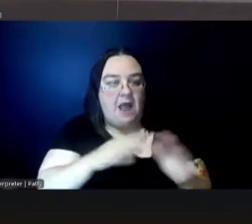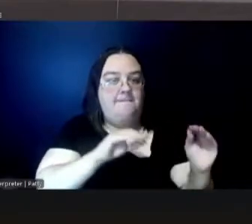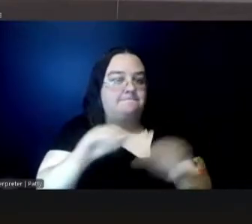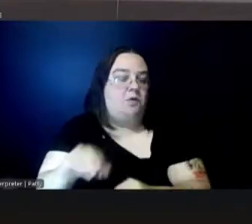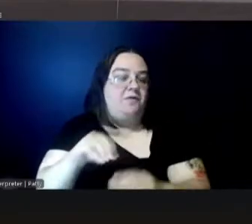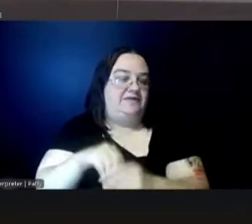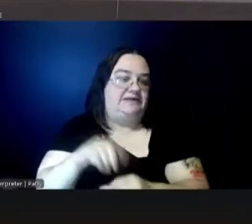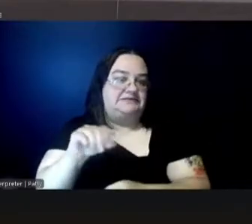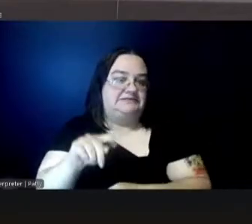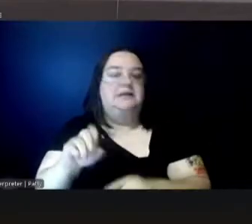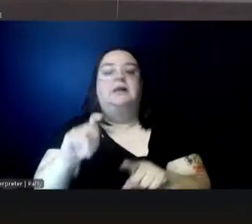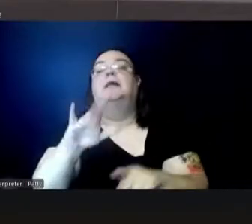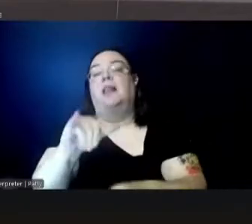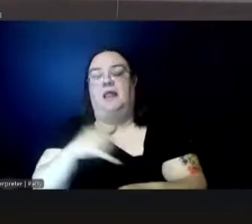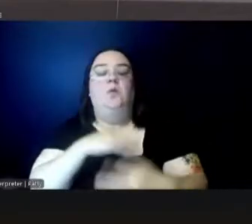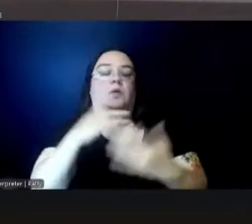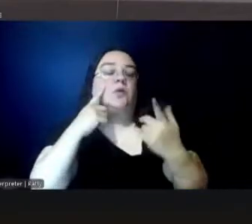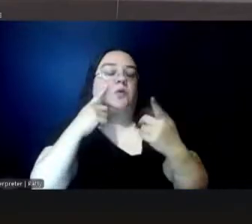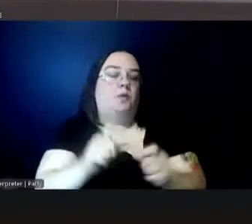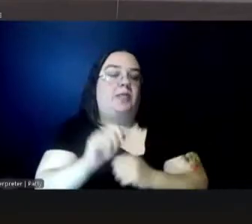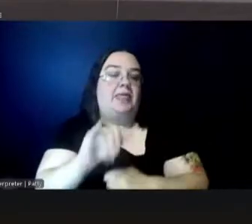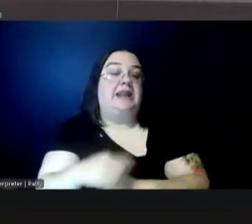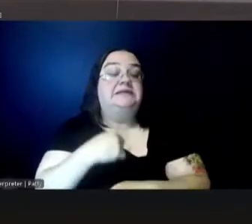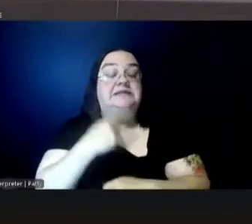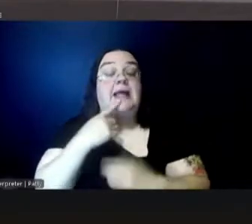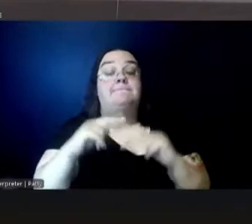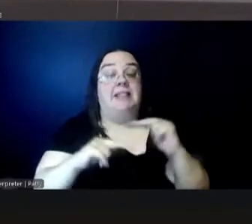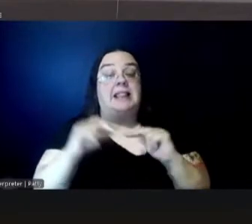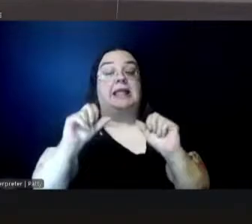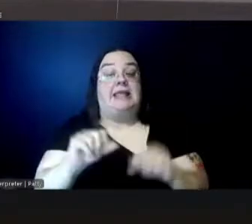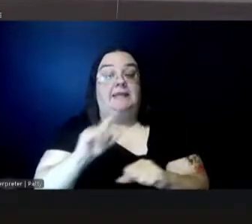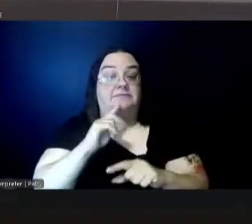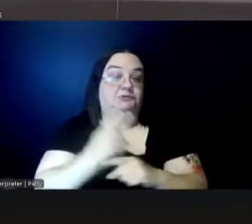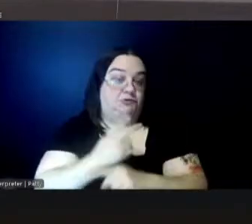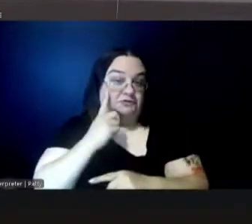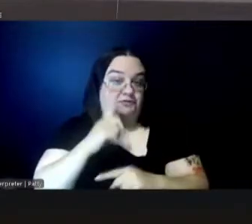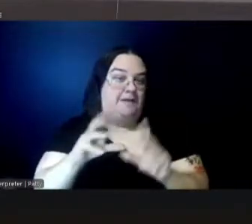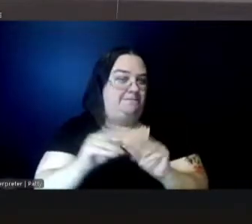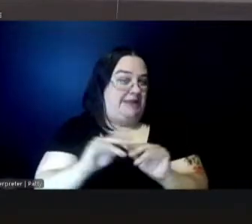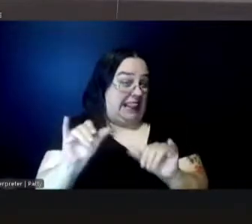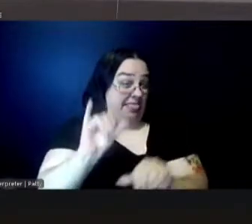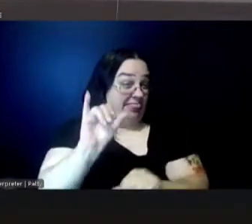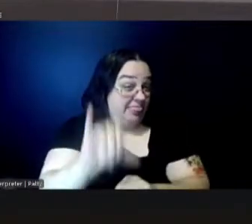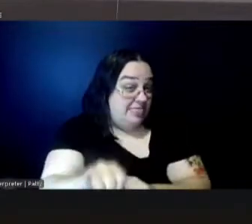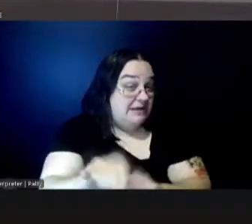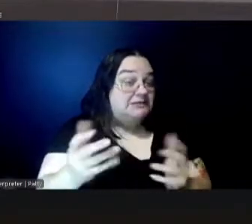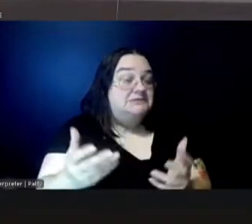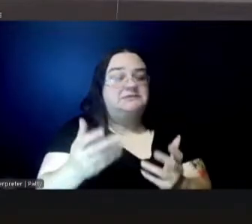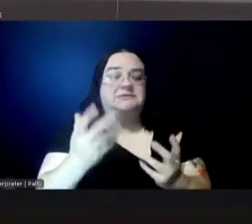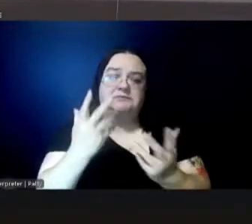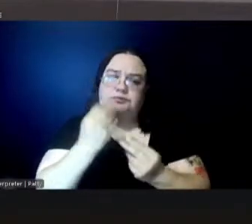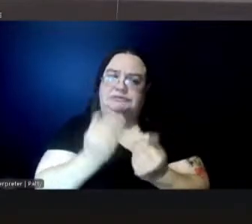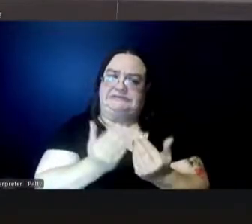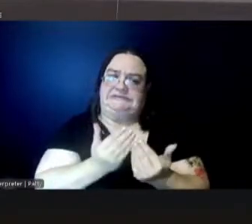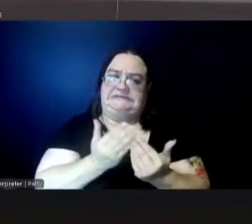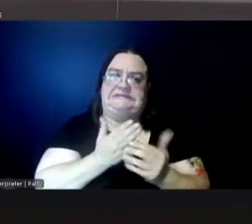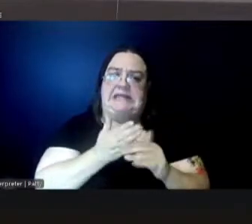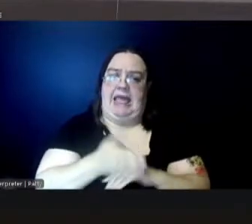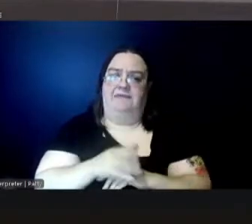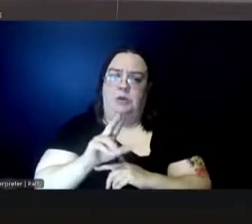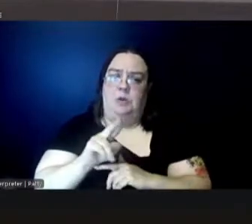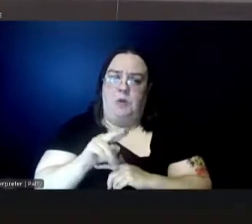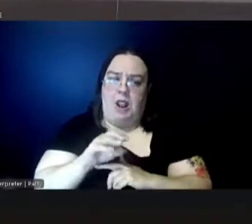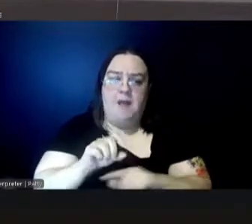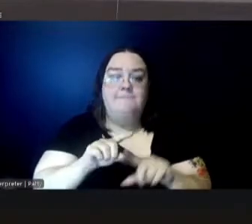I would agree with that. I would say the building can be used for a meeting like this fairly easily after UNO,